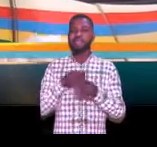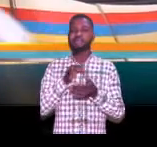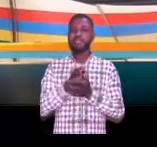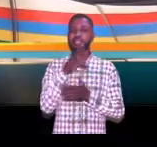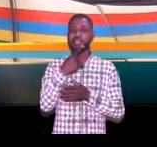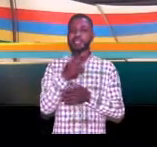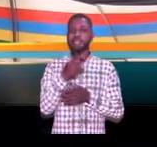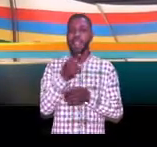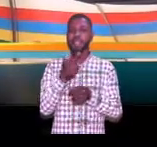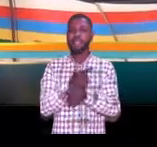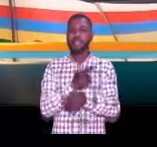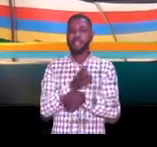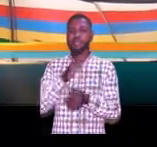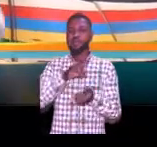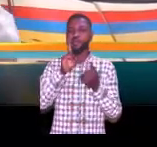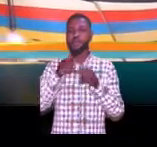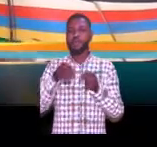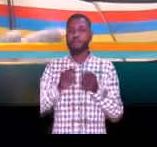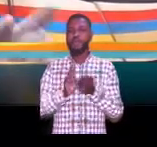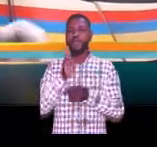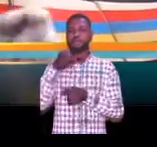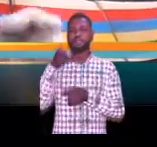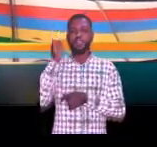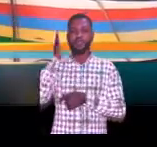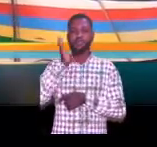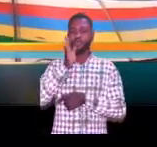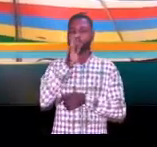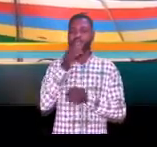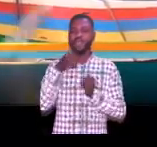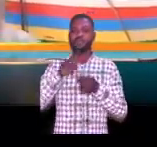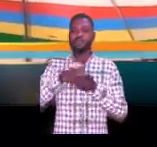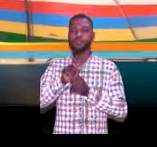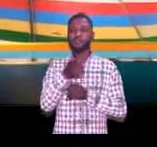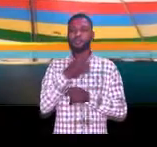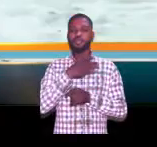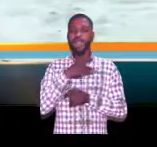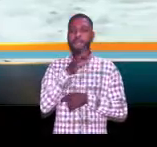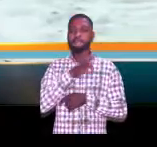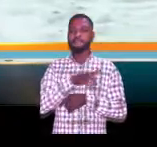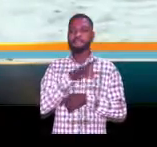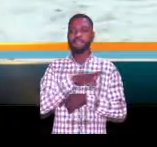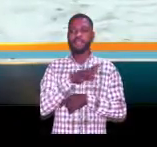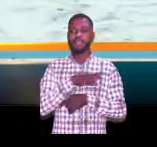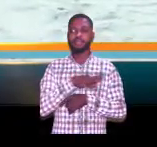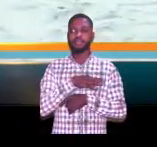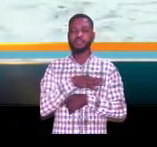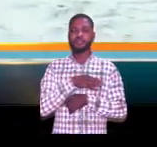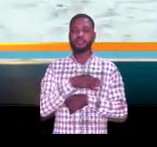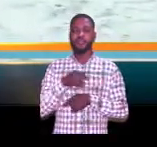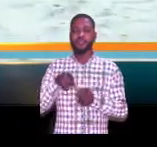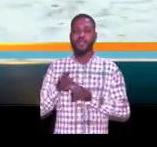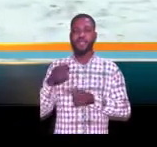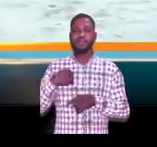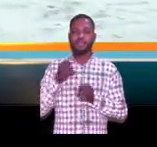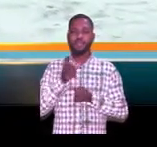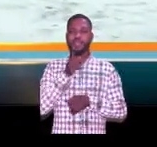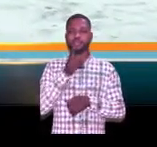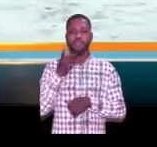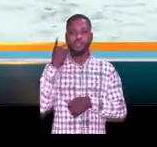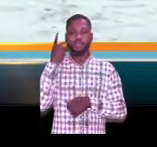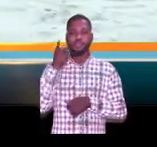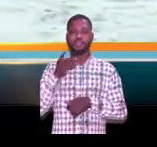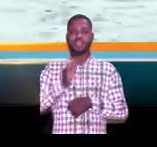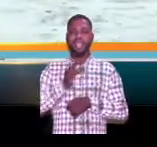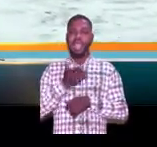that a particular lesson will come up, that they will be able to tune in and benefit. This device will enhance our learning, why we